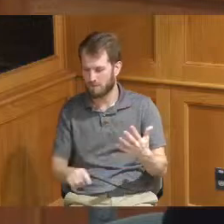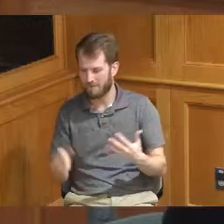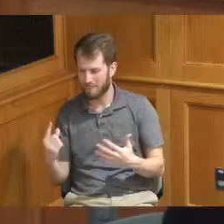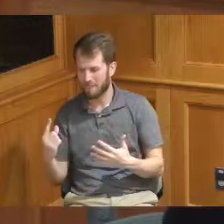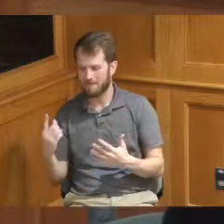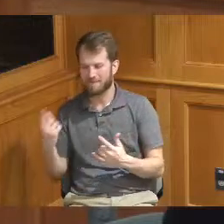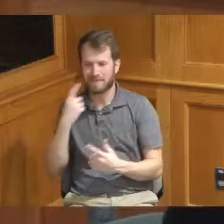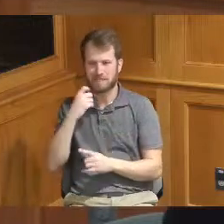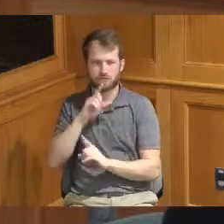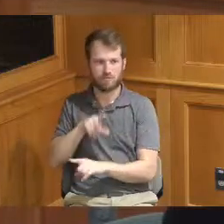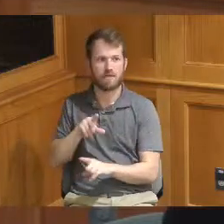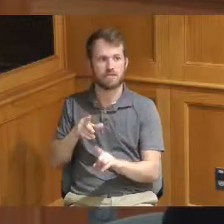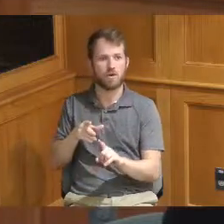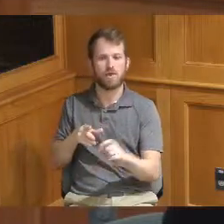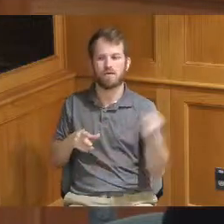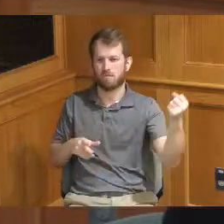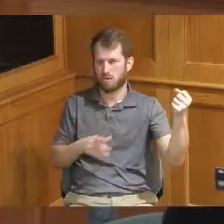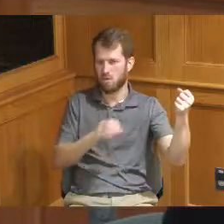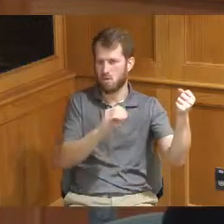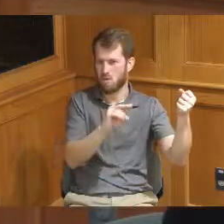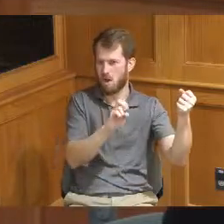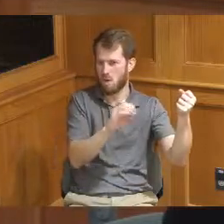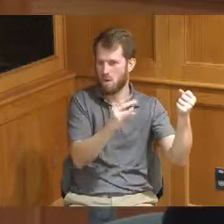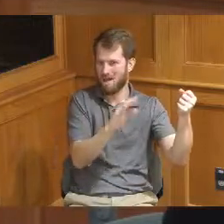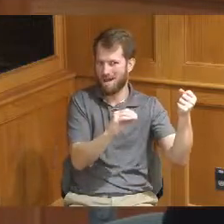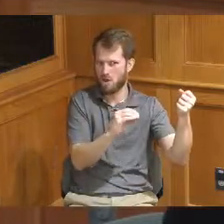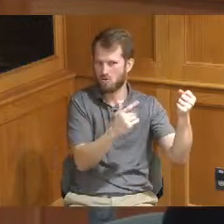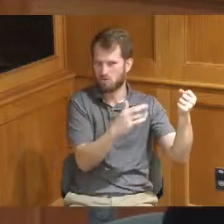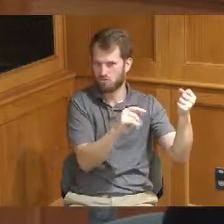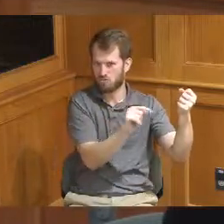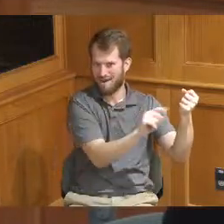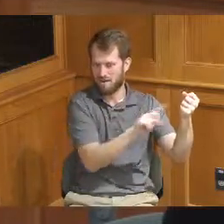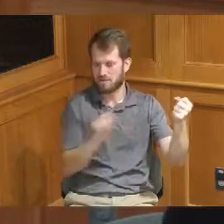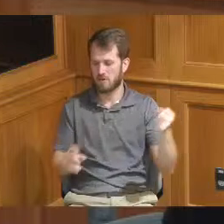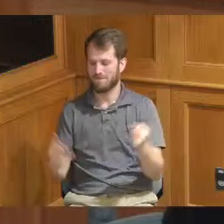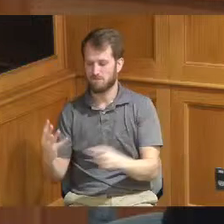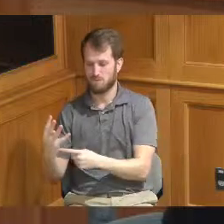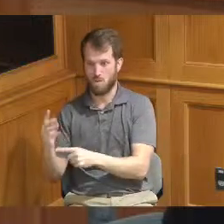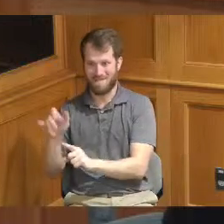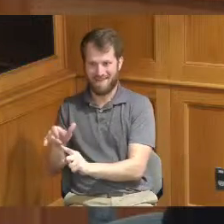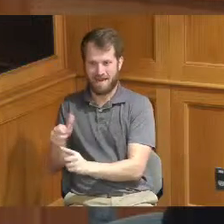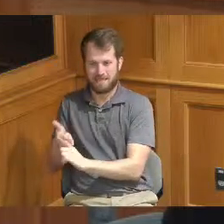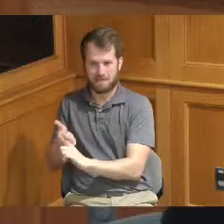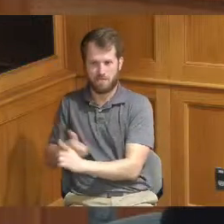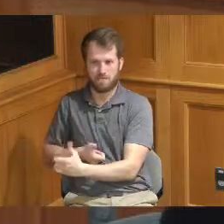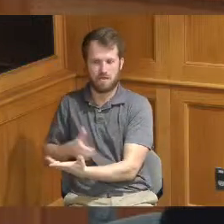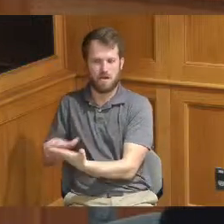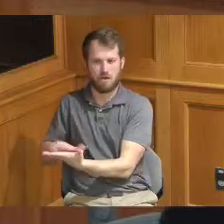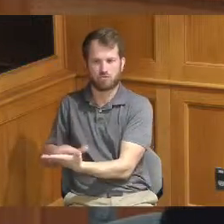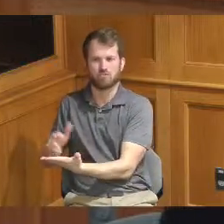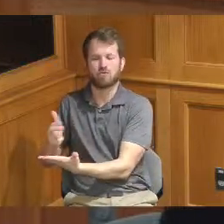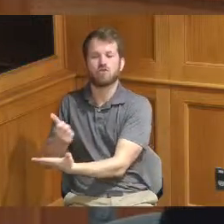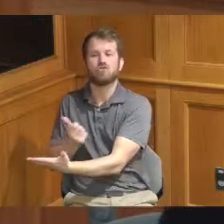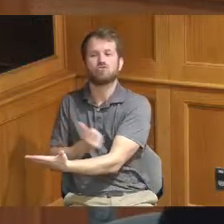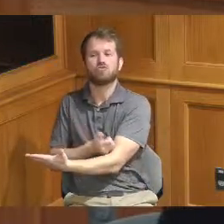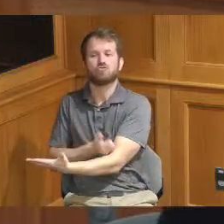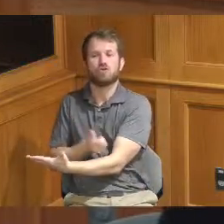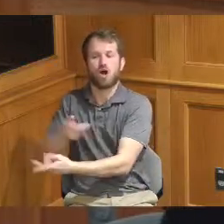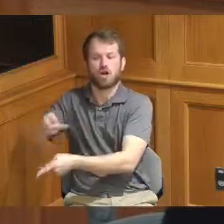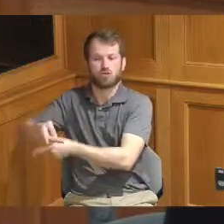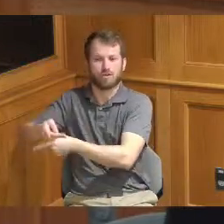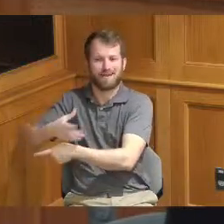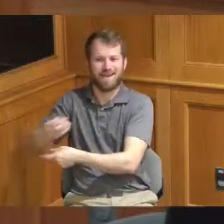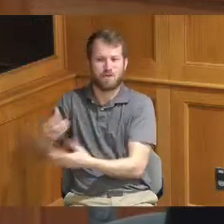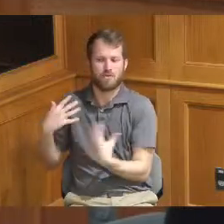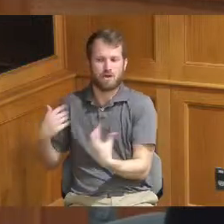to the One Ohio grants, though, I do want to note item number 4 is a contract that is for Drug Treatment and Recovery Court that